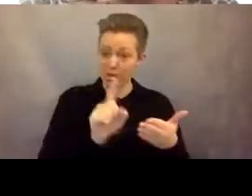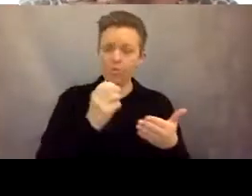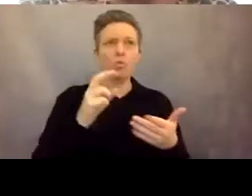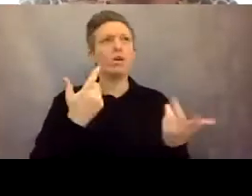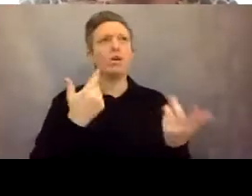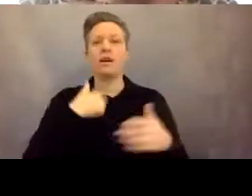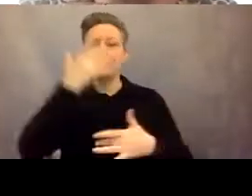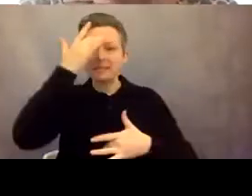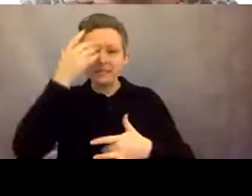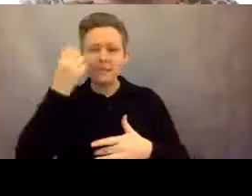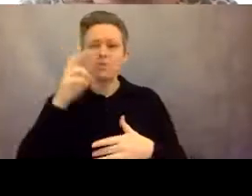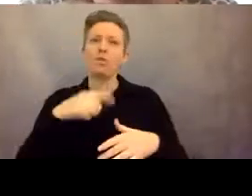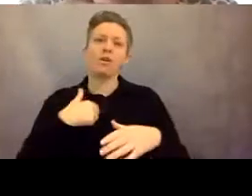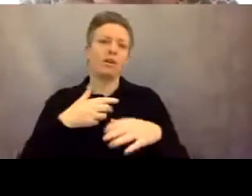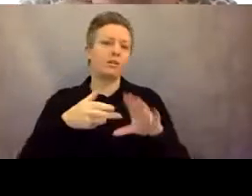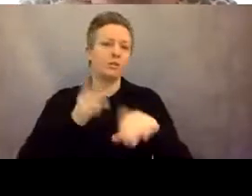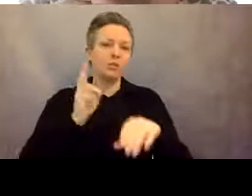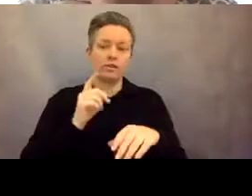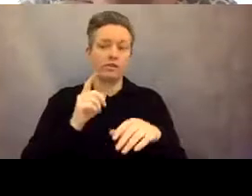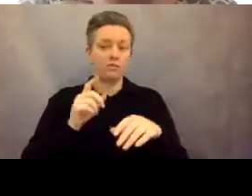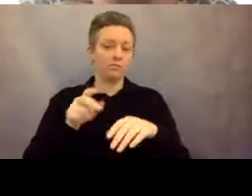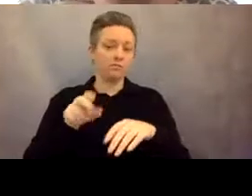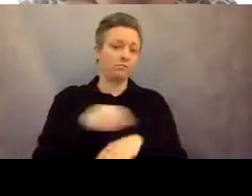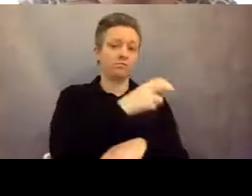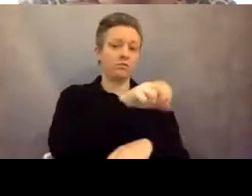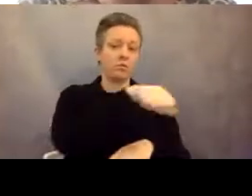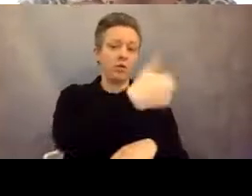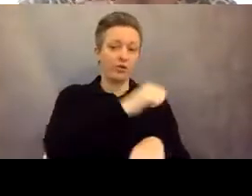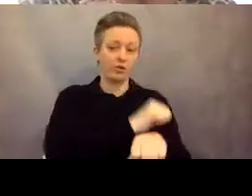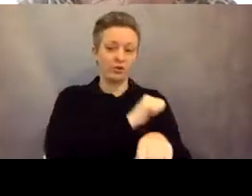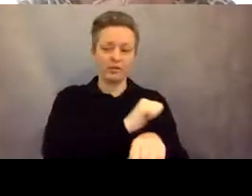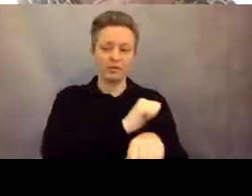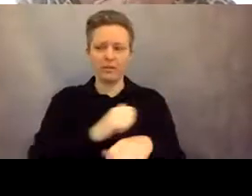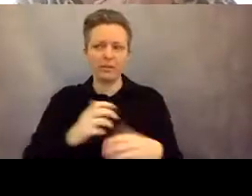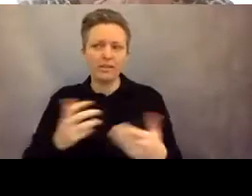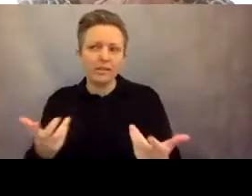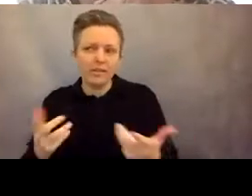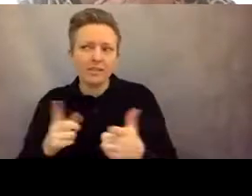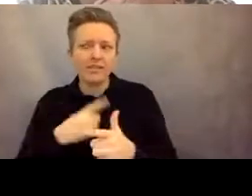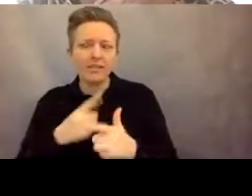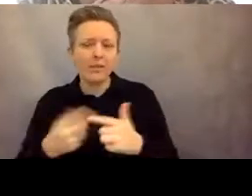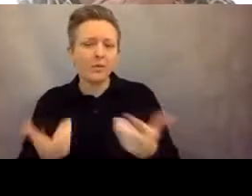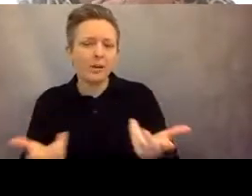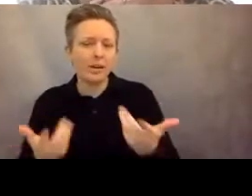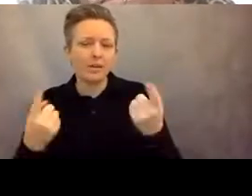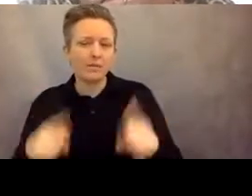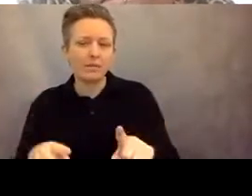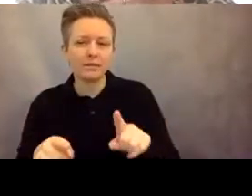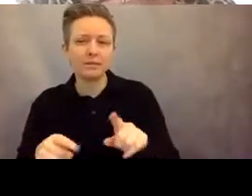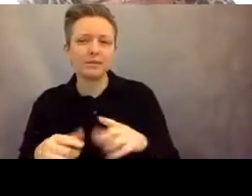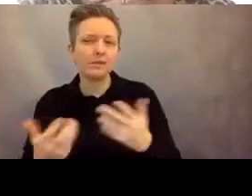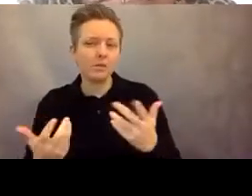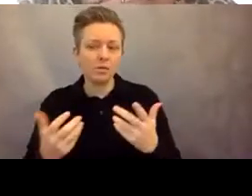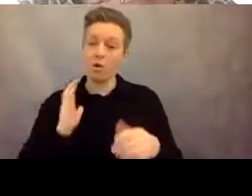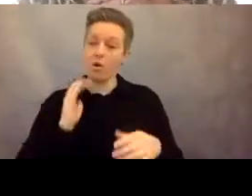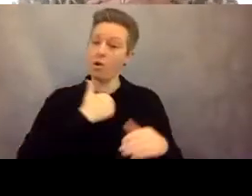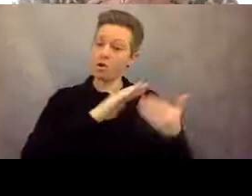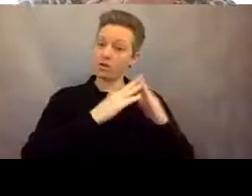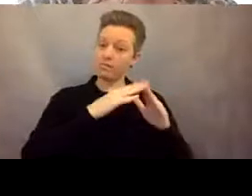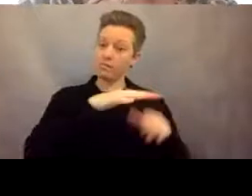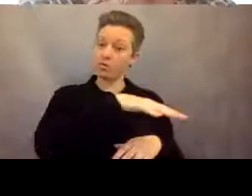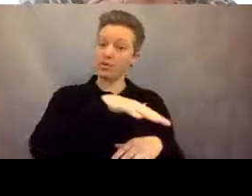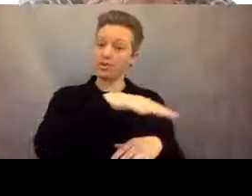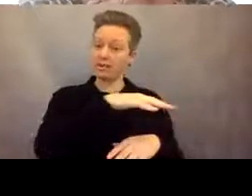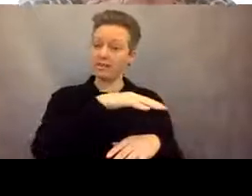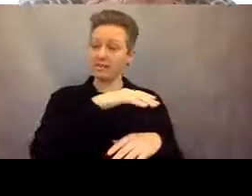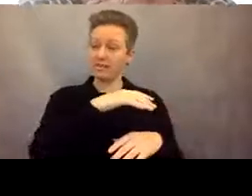the community that I was in was predominantly of color, like that's pretty, like you're gonna have to learn how to work with Black folk and not just put it on